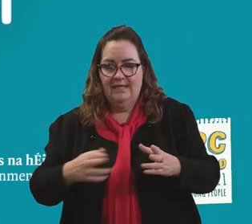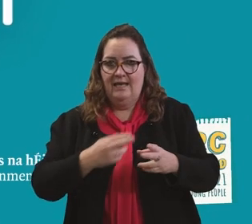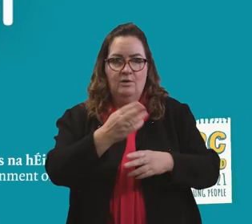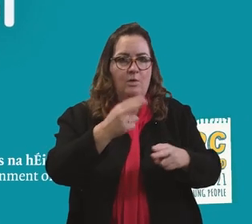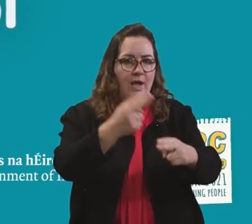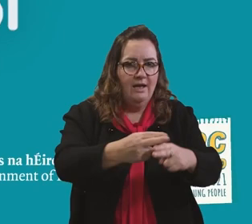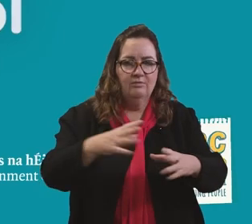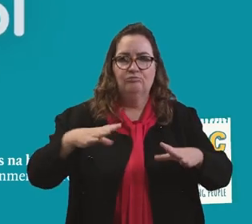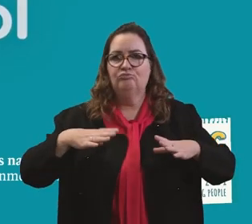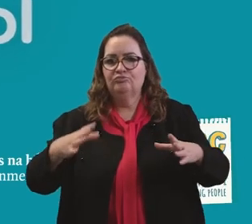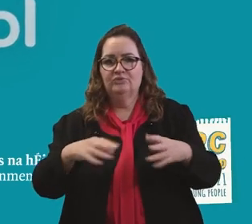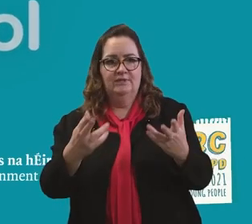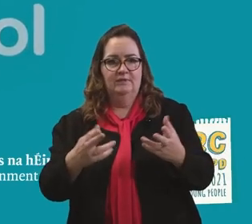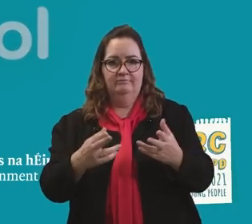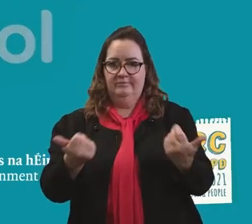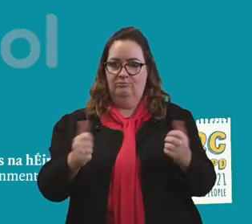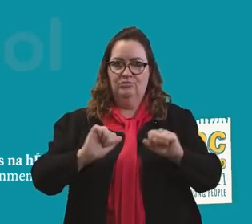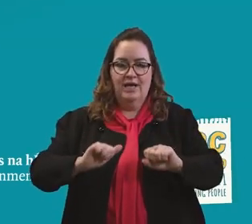parents and online school.